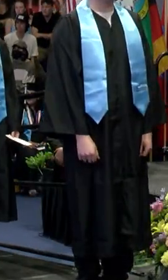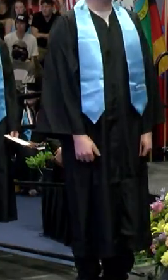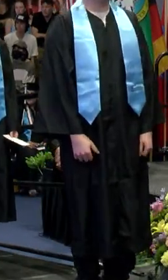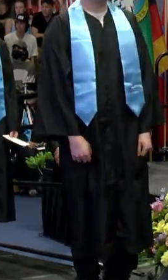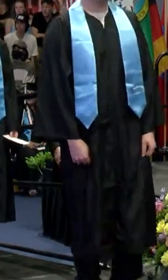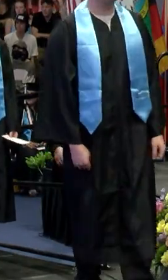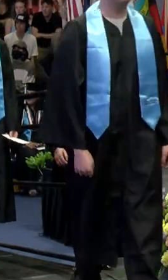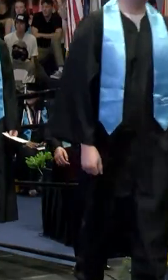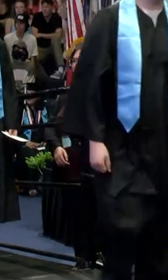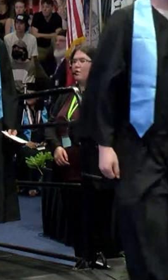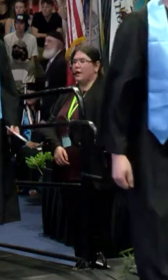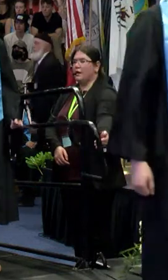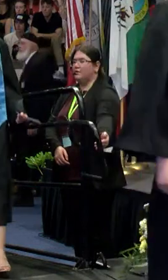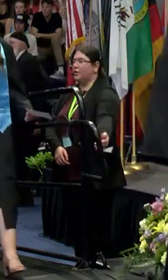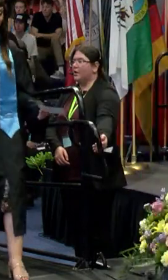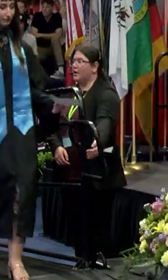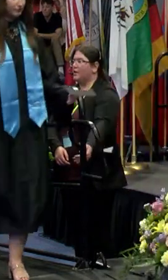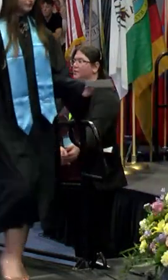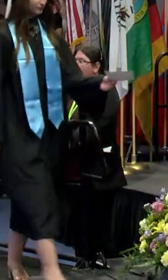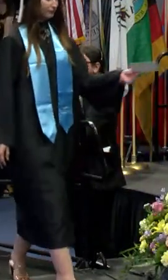Daniel Lewis Johnson.